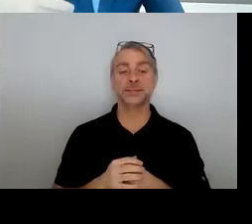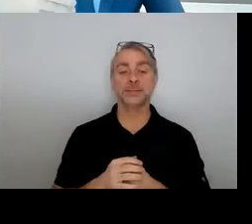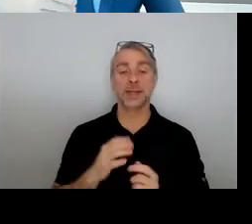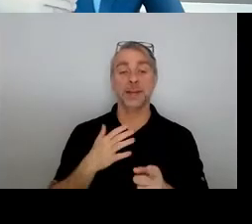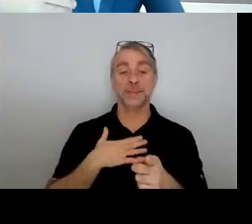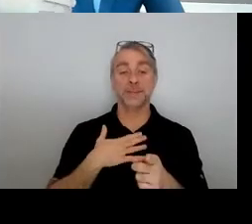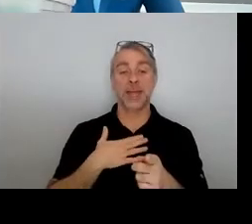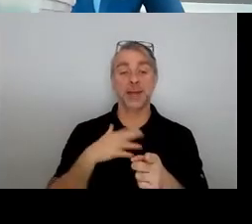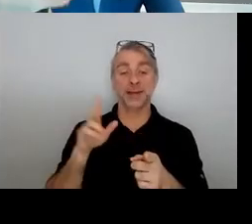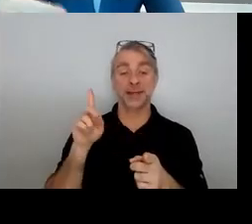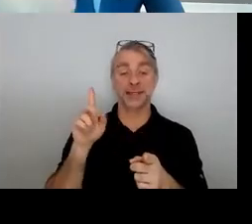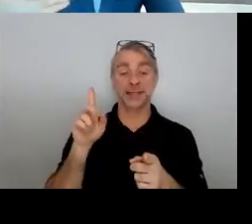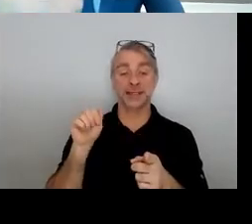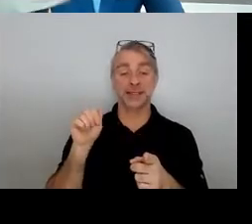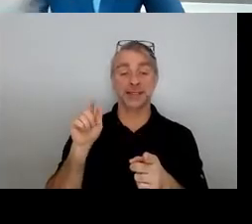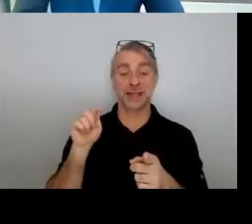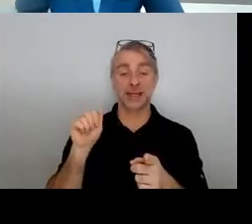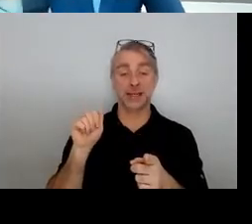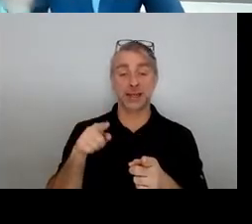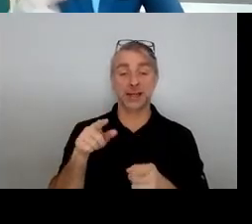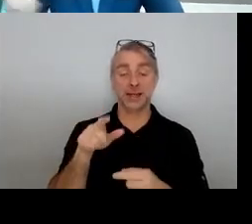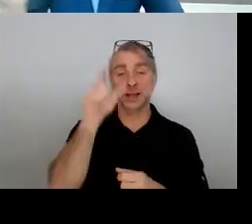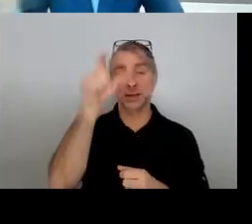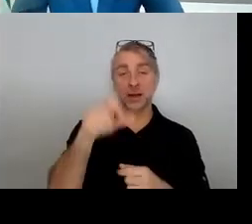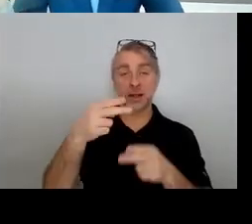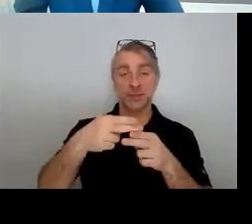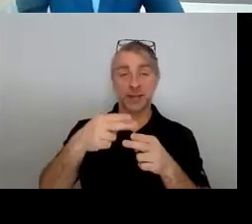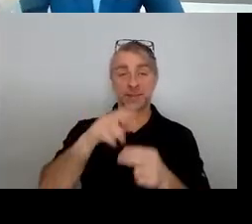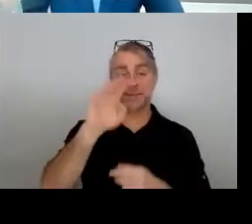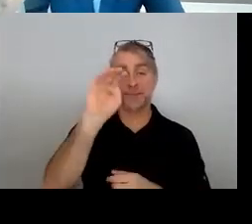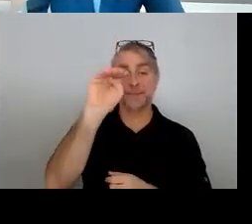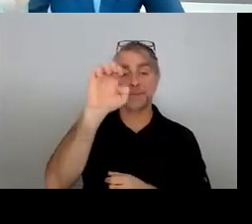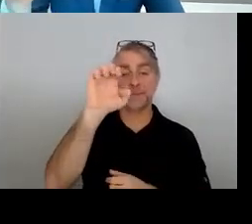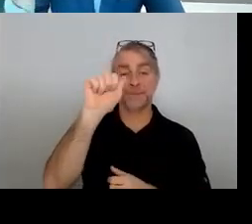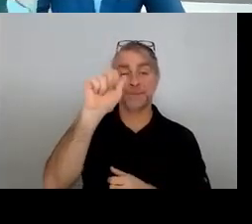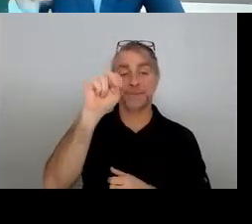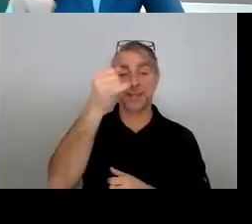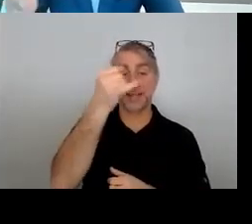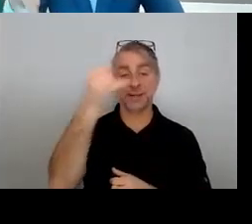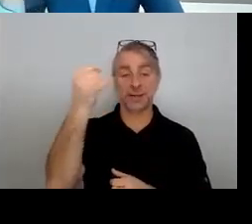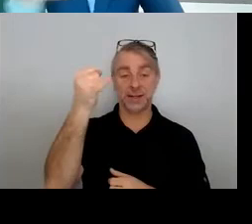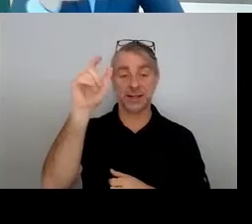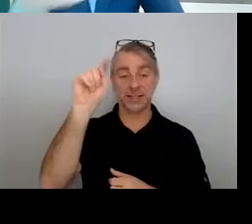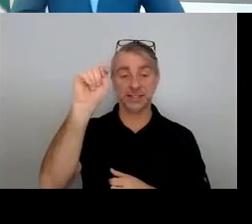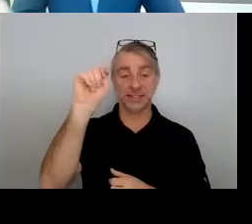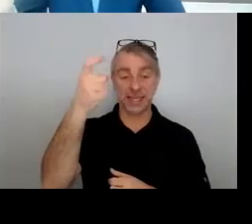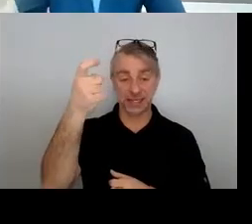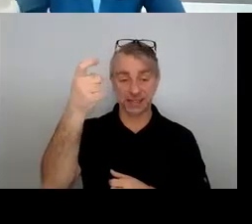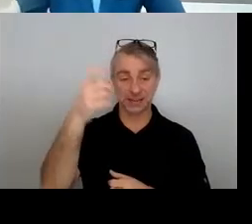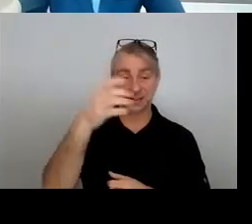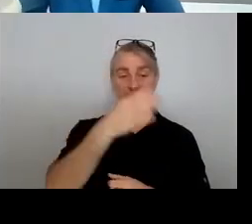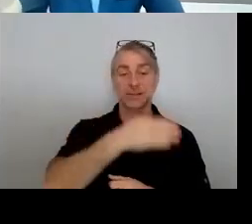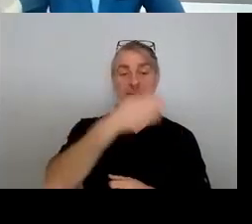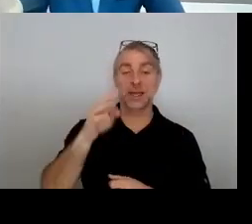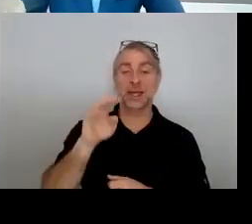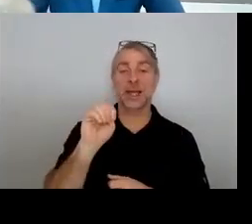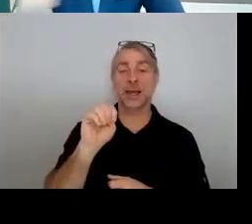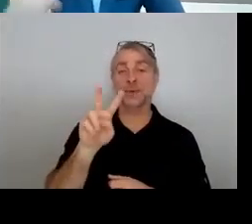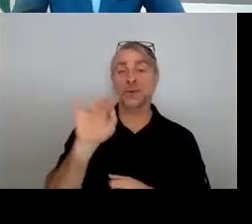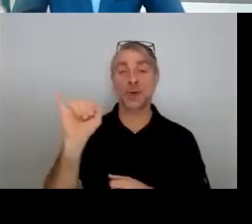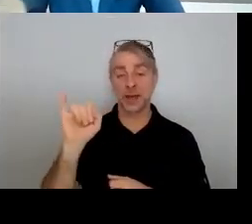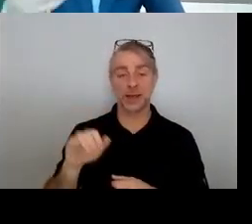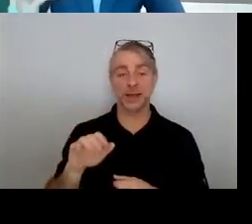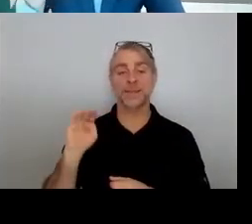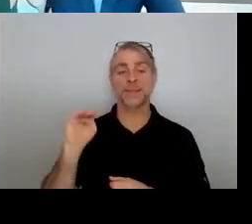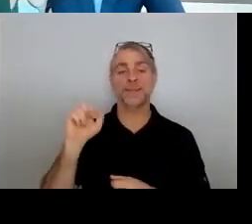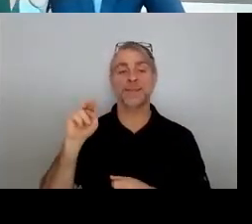set, the column name was mean_TX, and then M2I is where's the mean of the comparison